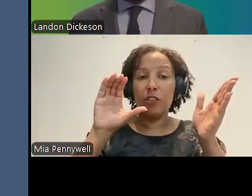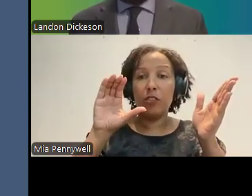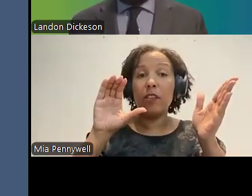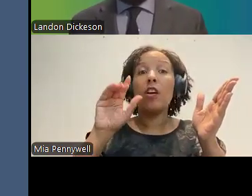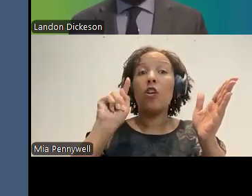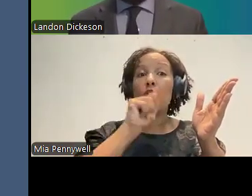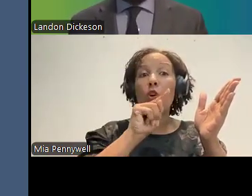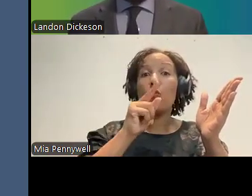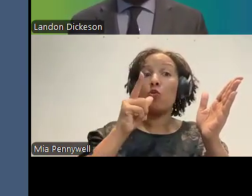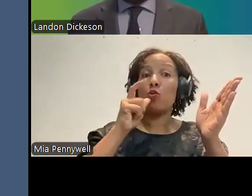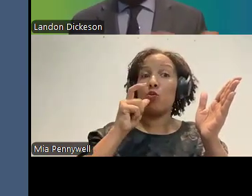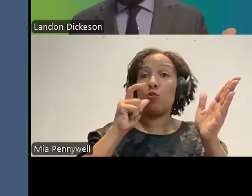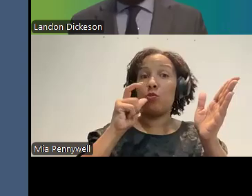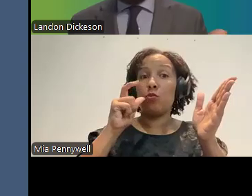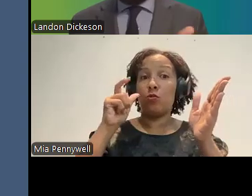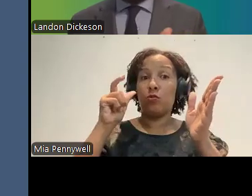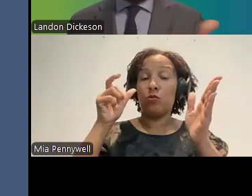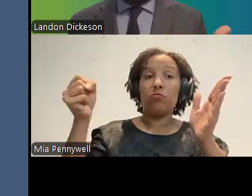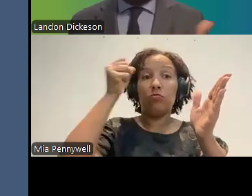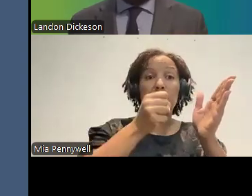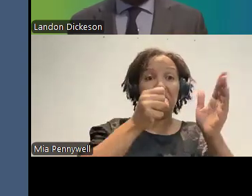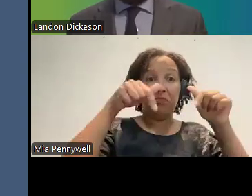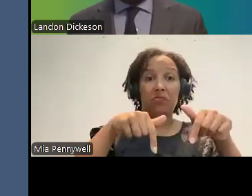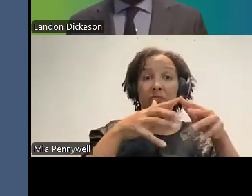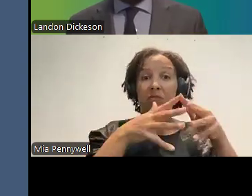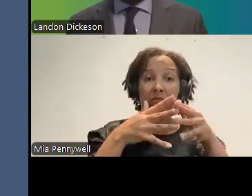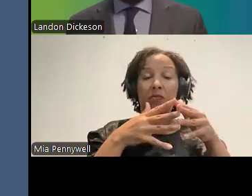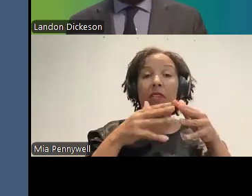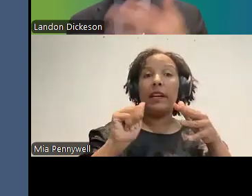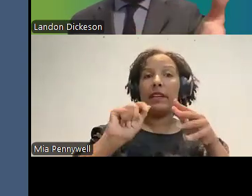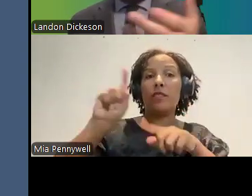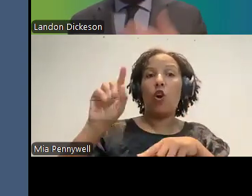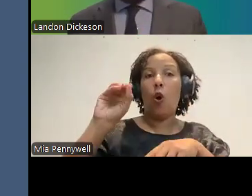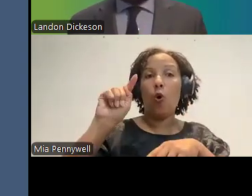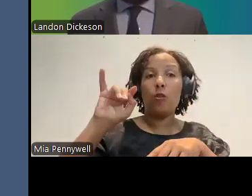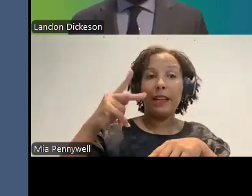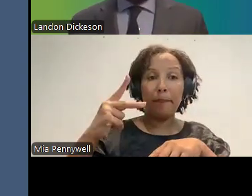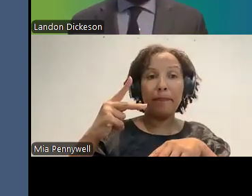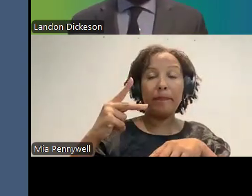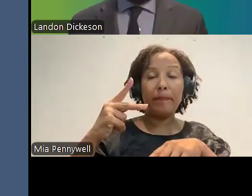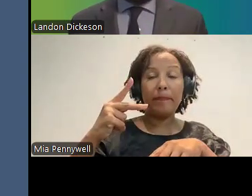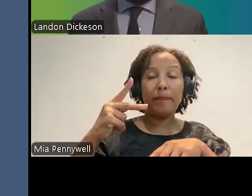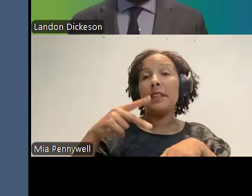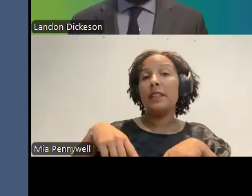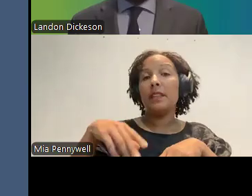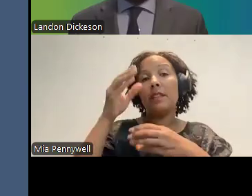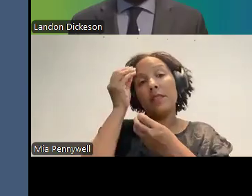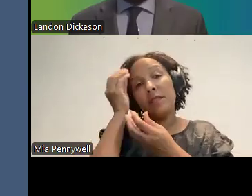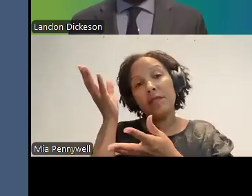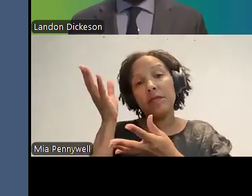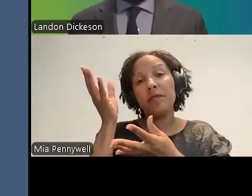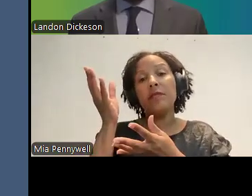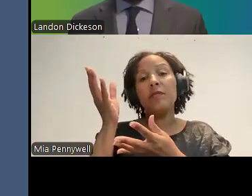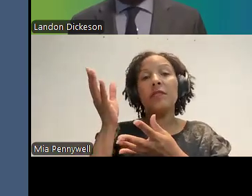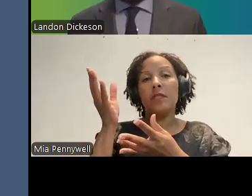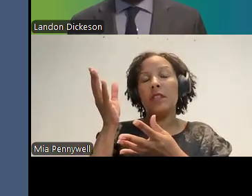OTIP letter through the Office of Trafficking in Persons, OTIP, right, as part of being identified as a victim of a